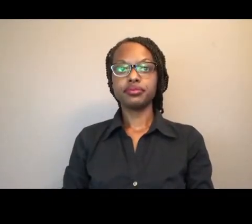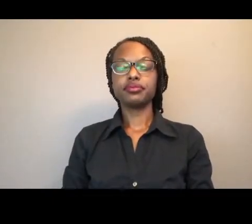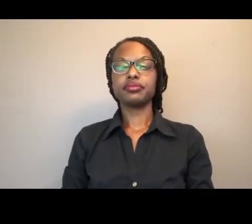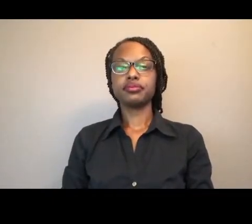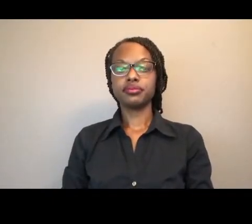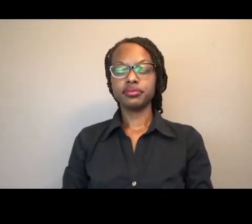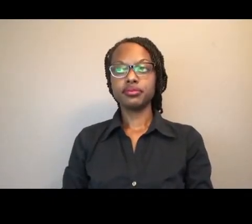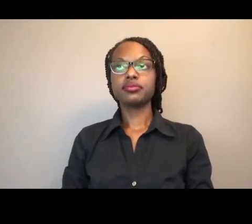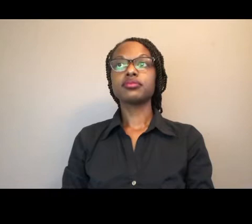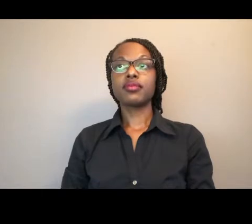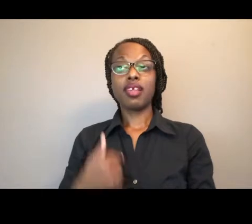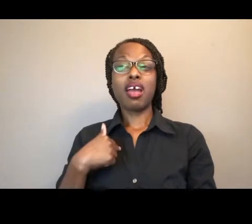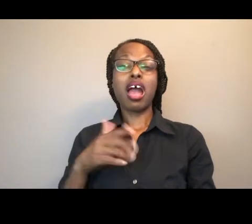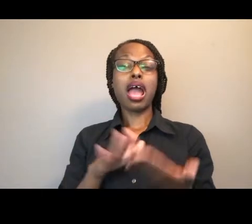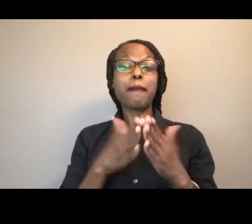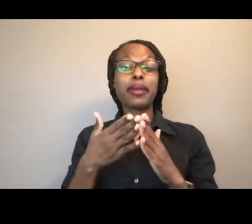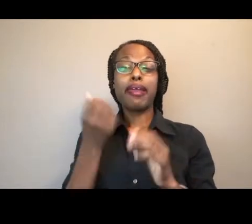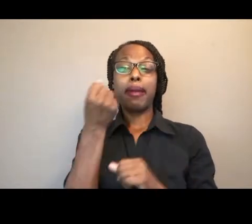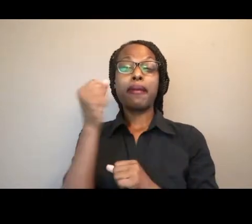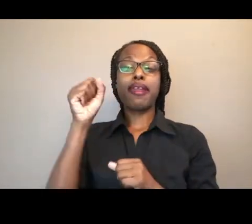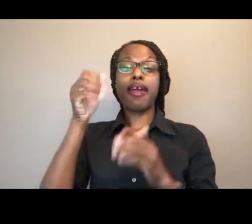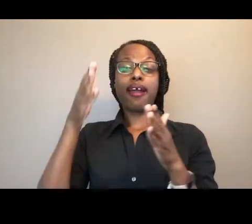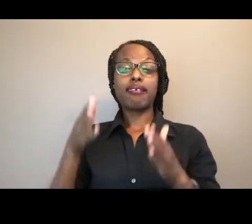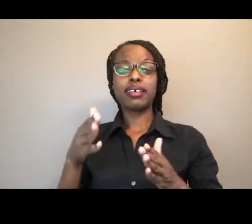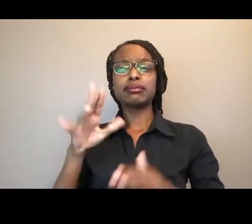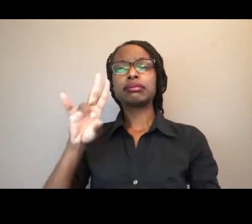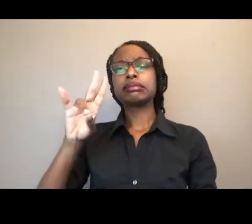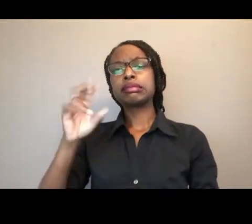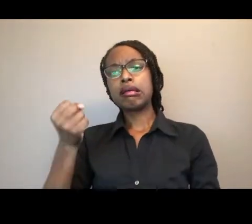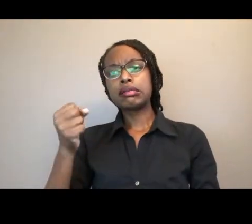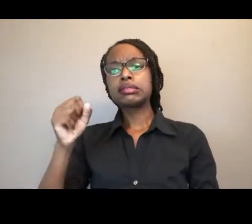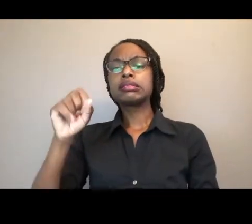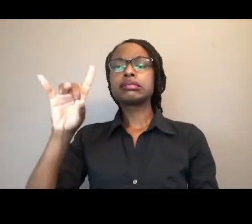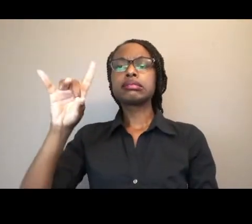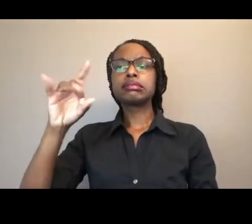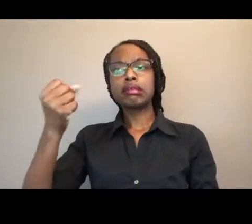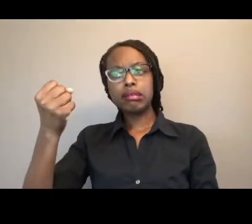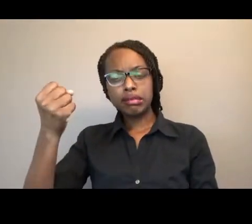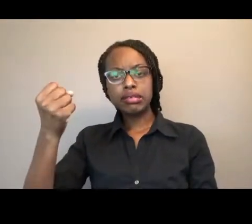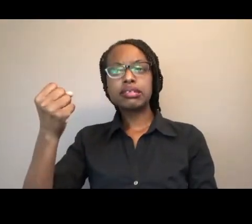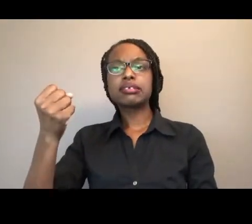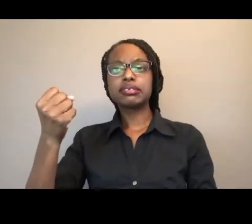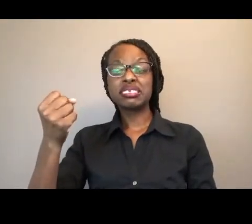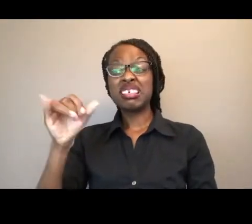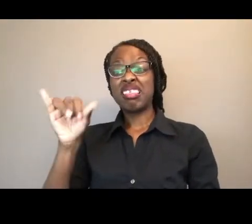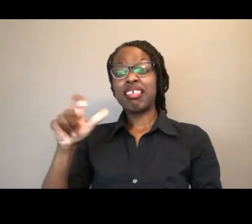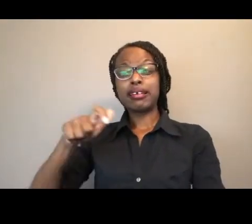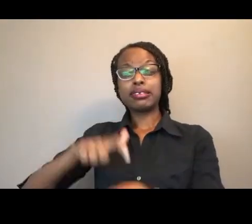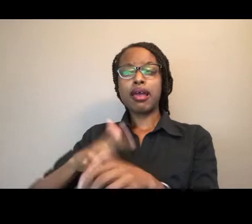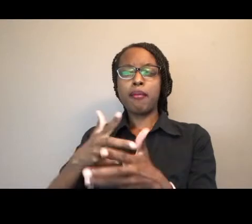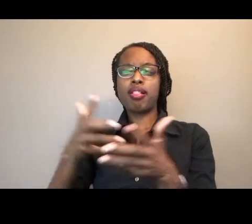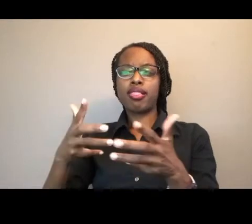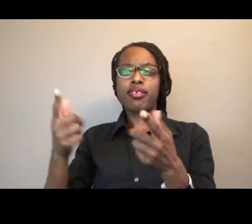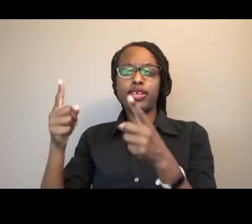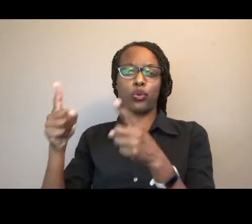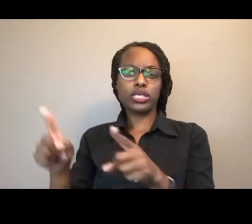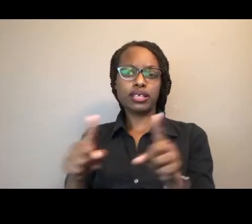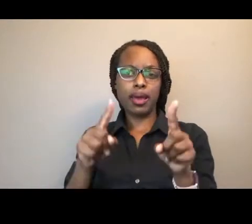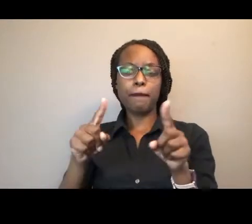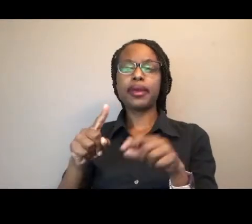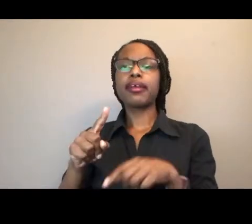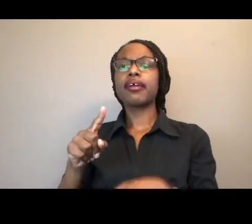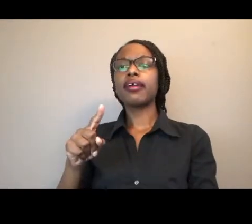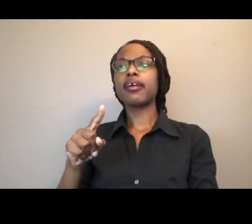70s and 80s, there were a lot of things going on. The gay movement,